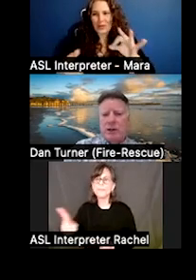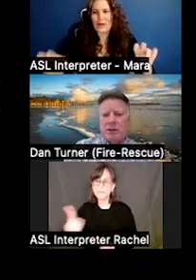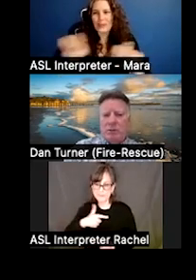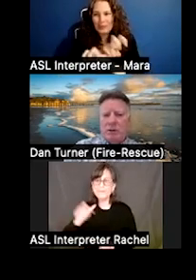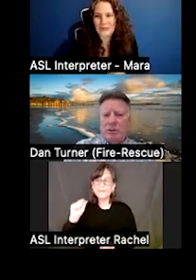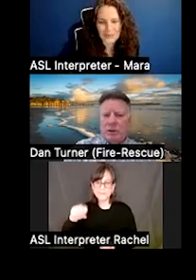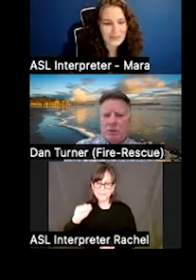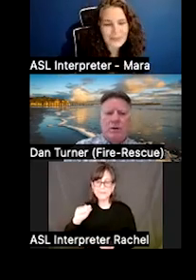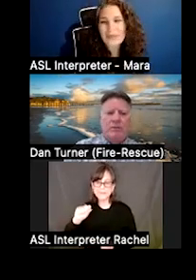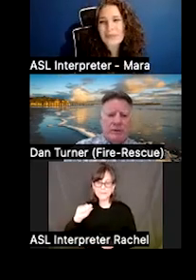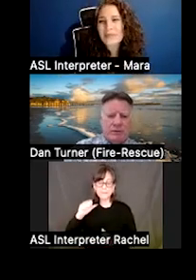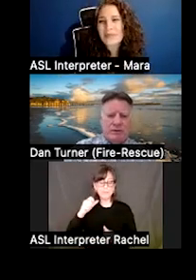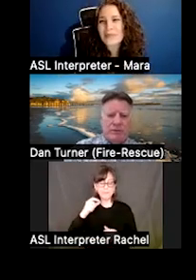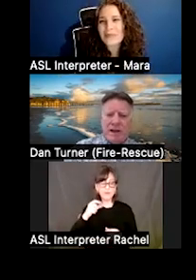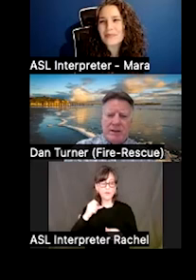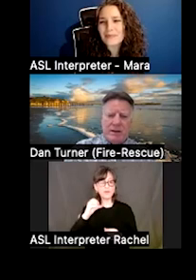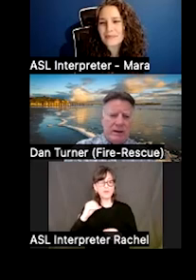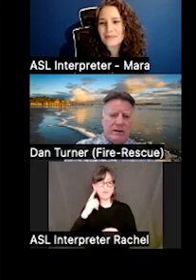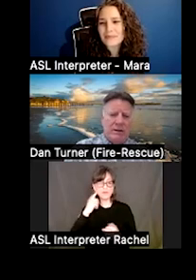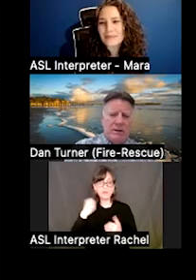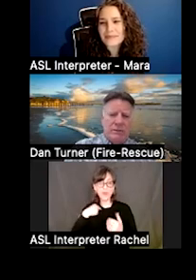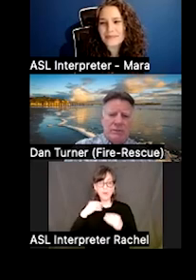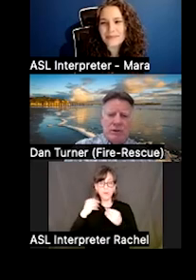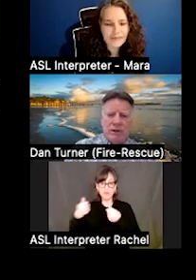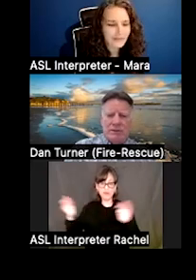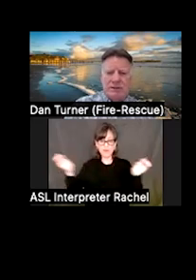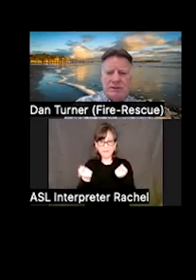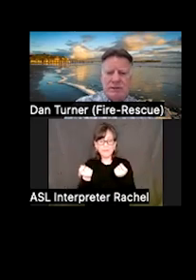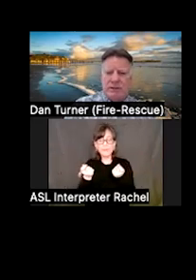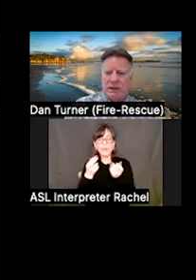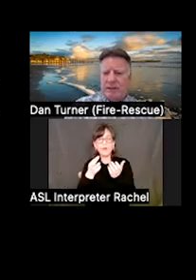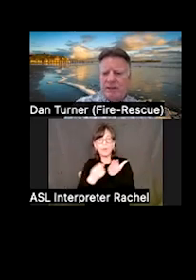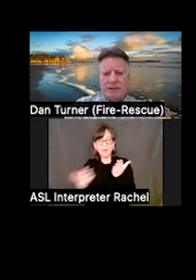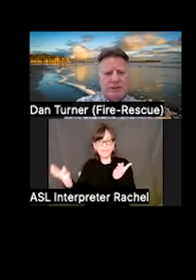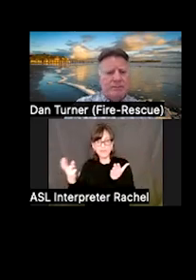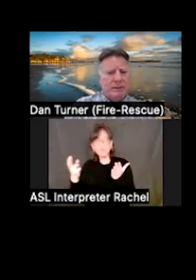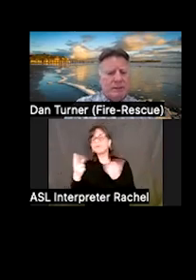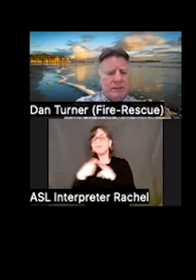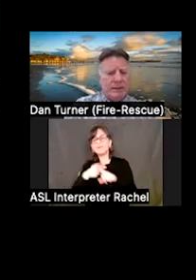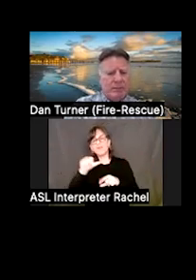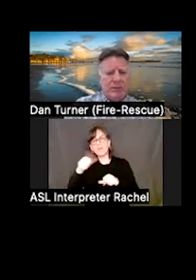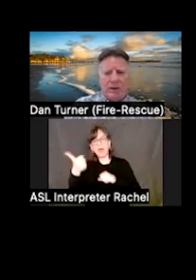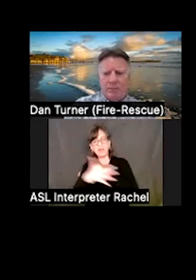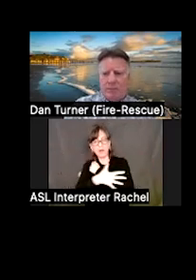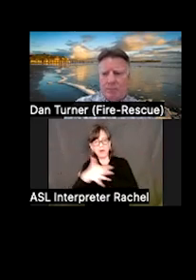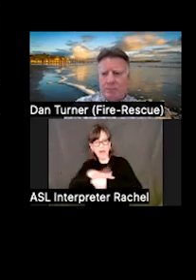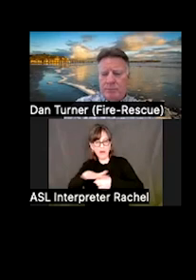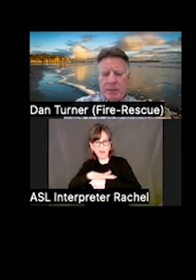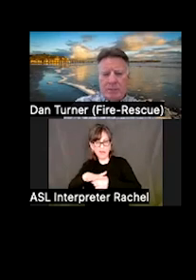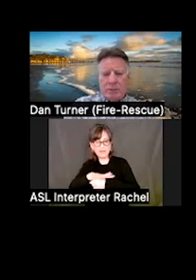we put in a order for resources from out of the area through the OES system and CAL FIRE system. One of